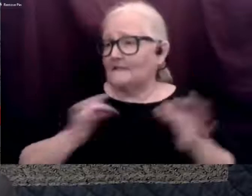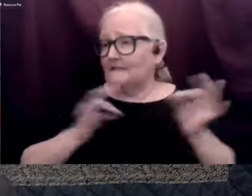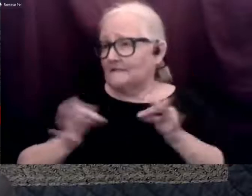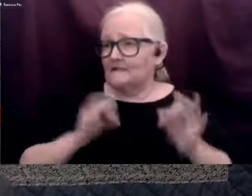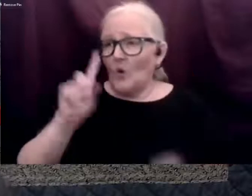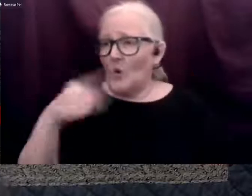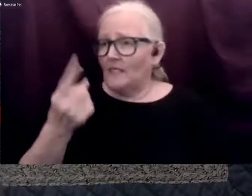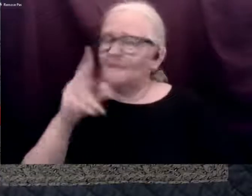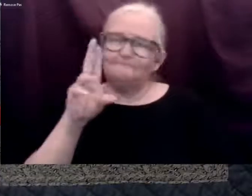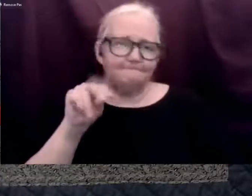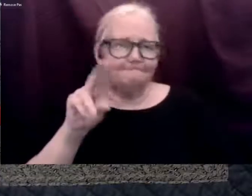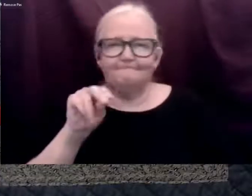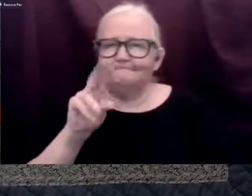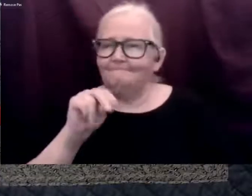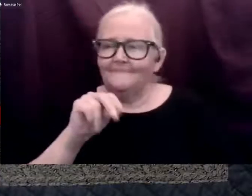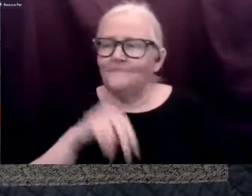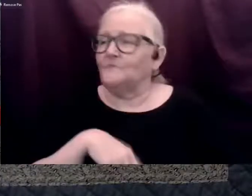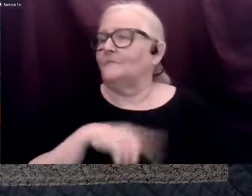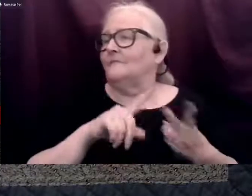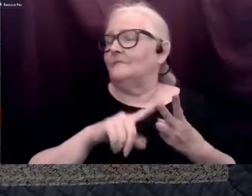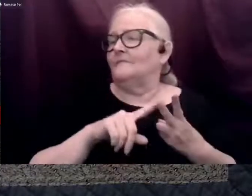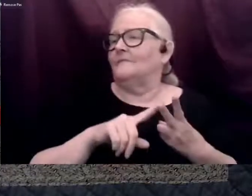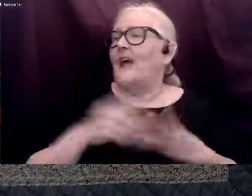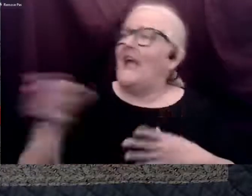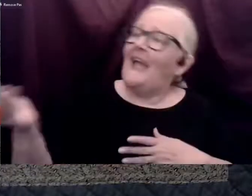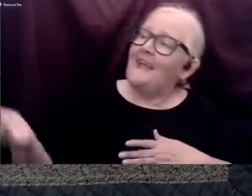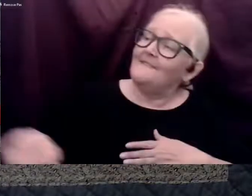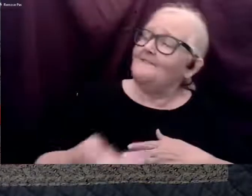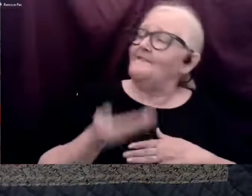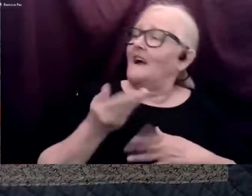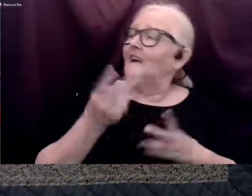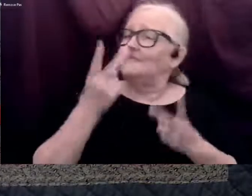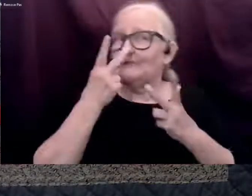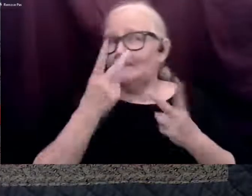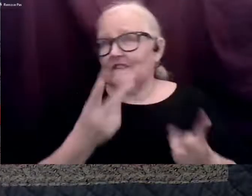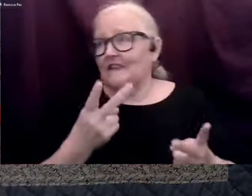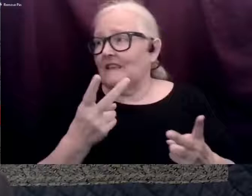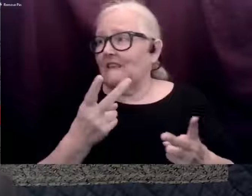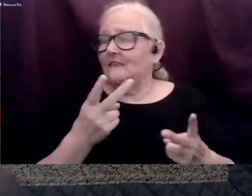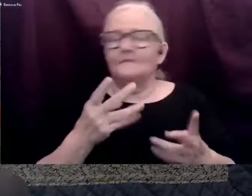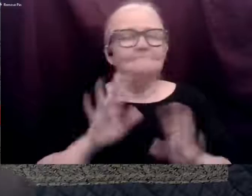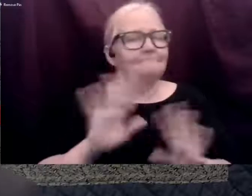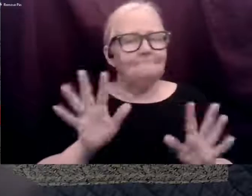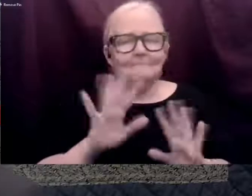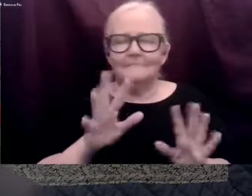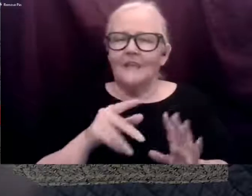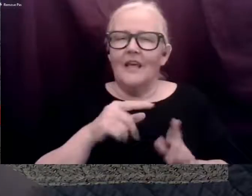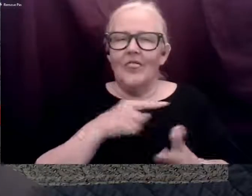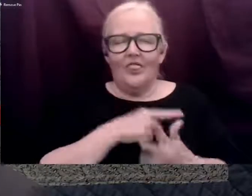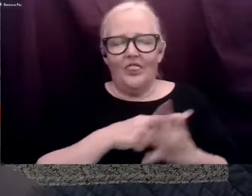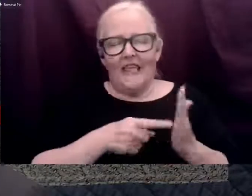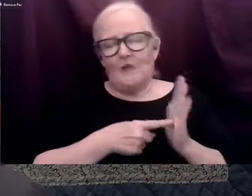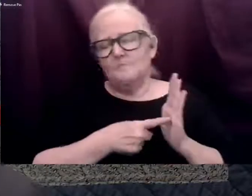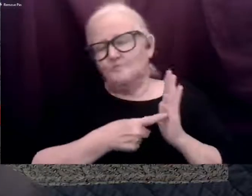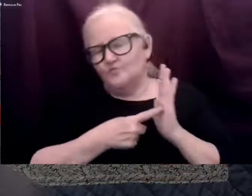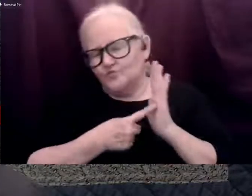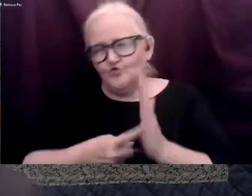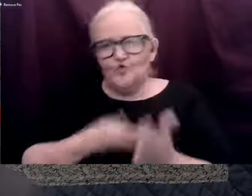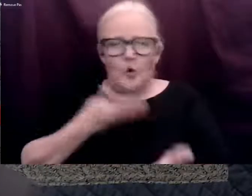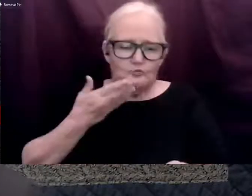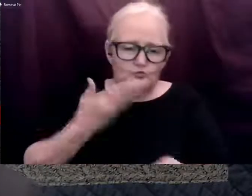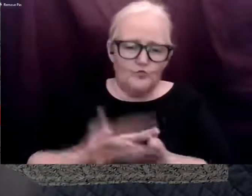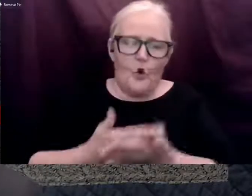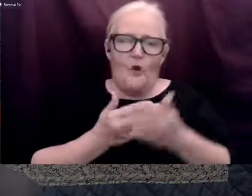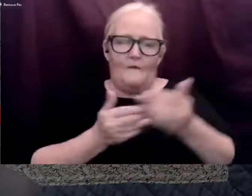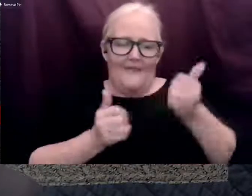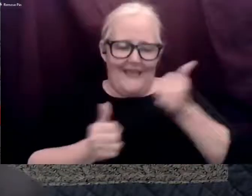to a service about our faith, but showed you our values and our faith in a concrete way. These